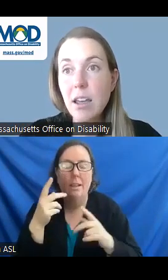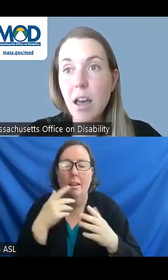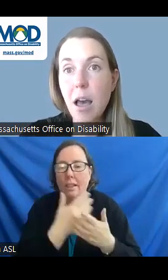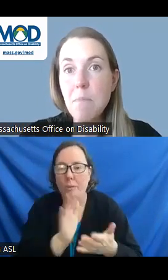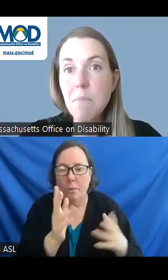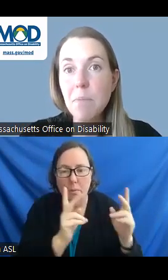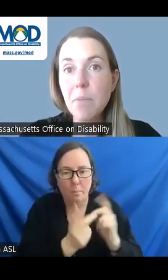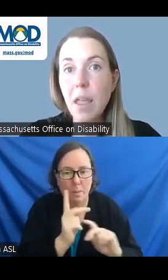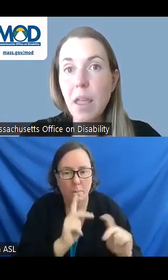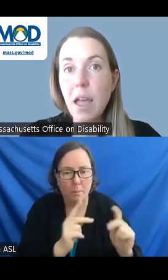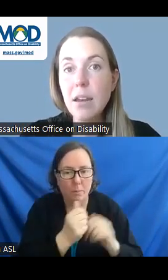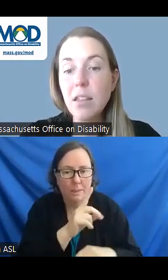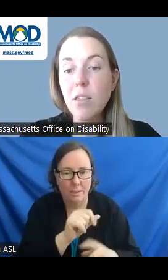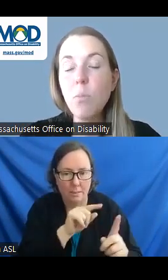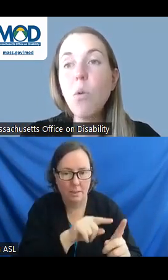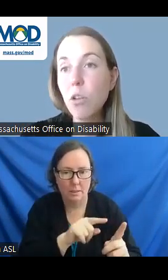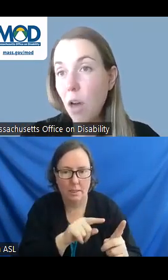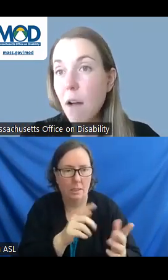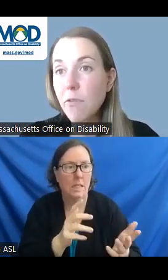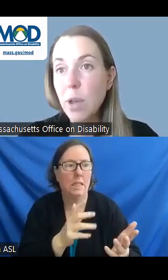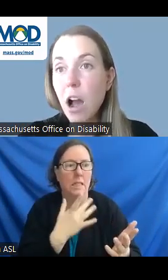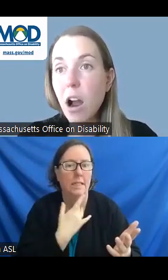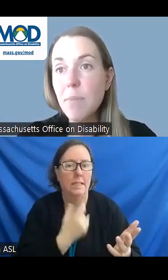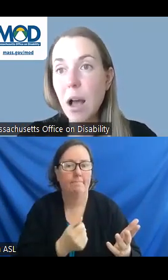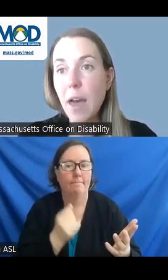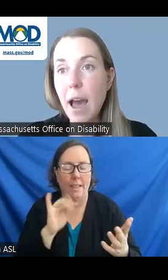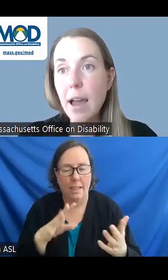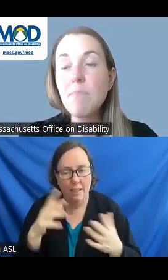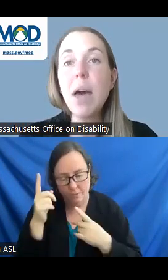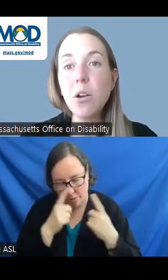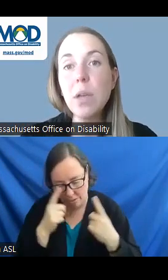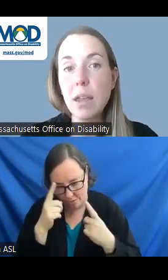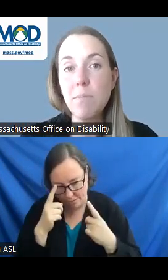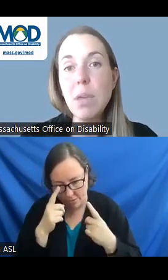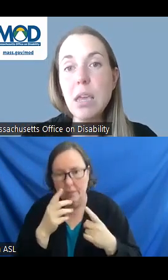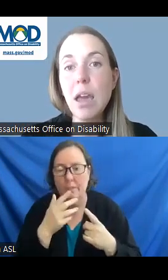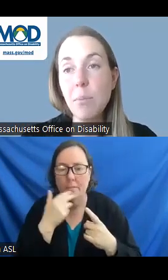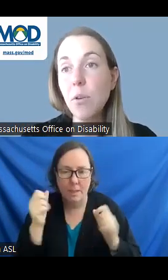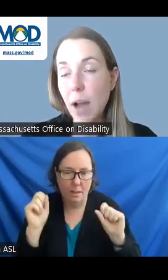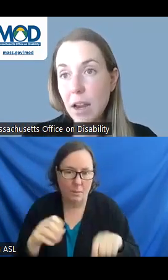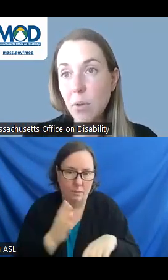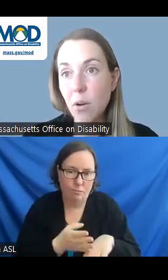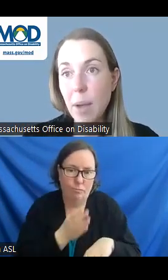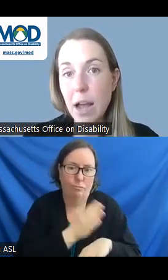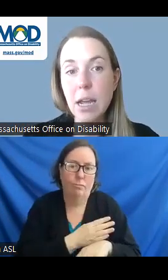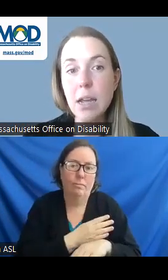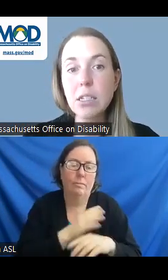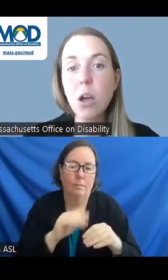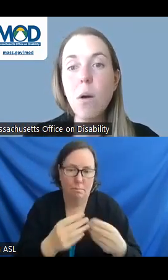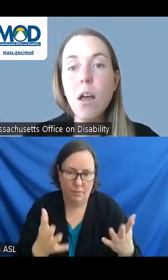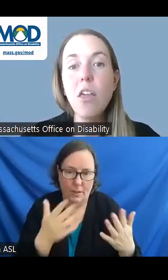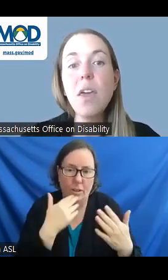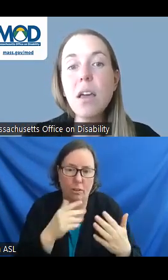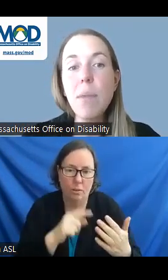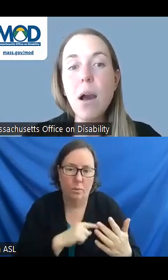disabilities. And the more thoughtful we are about that, the better we can be at providing program access.